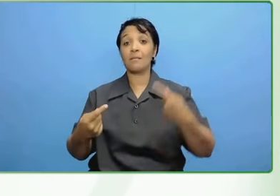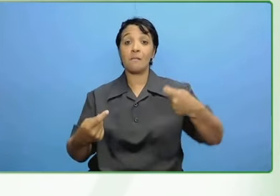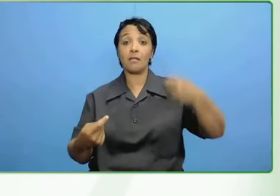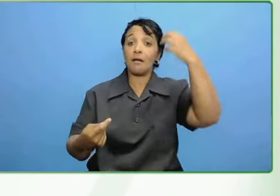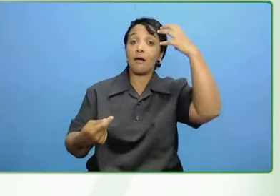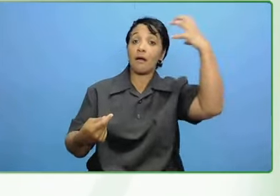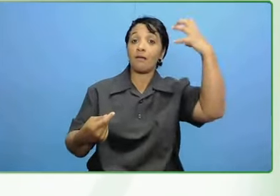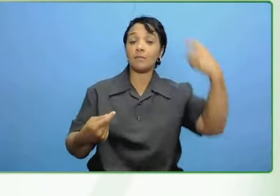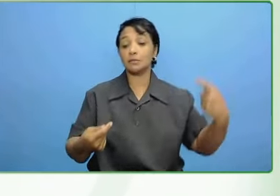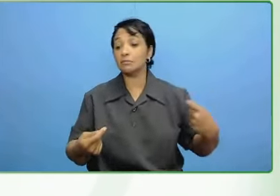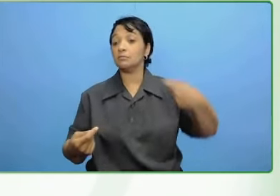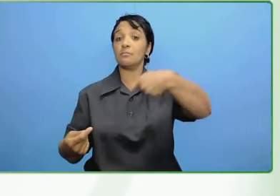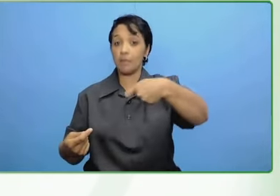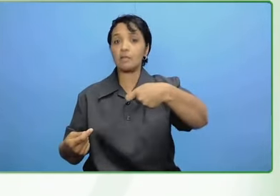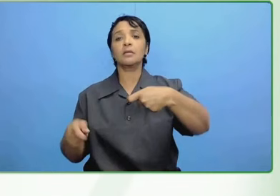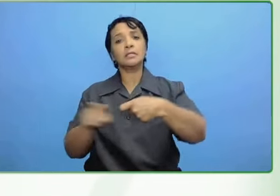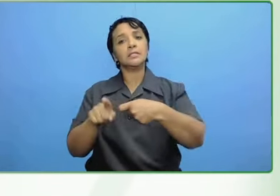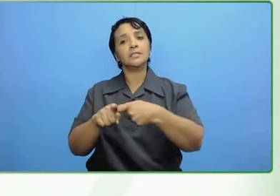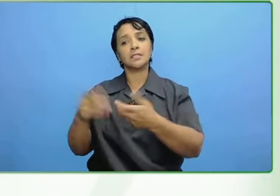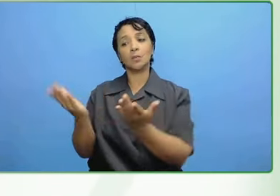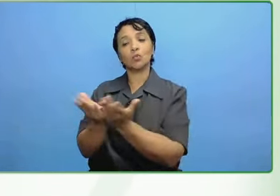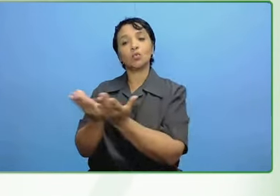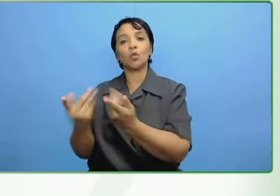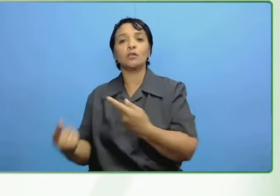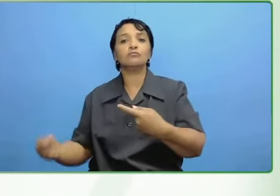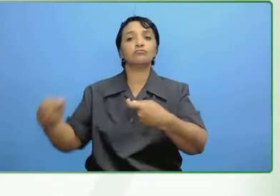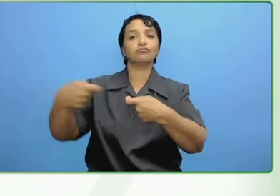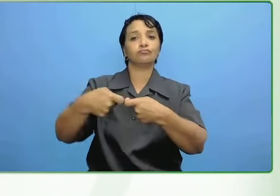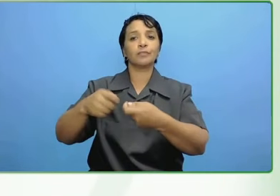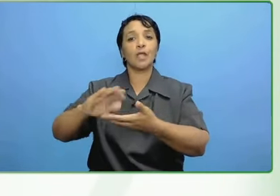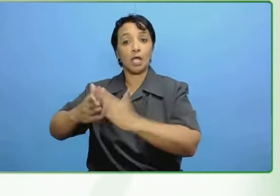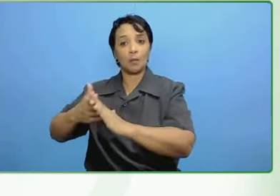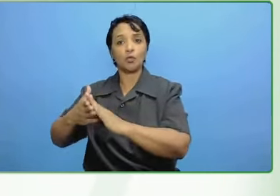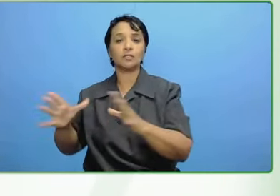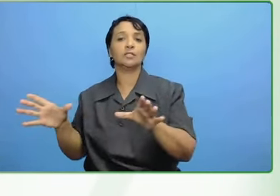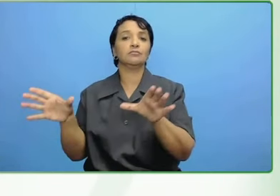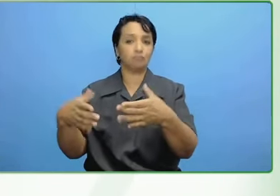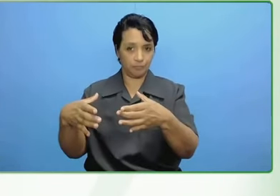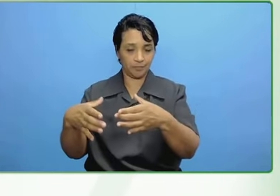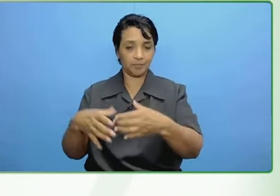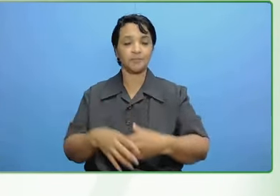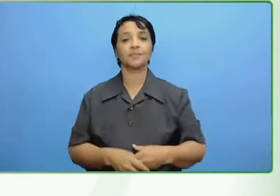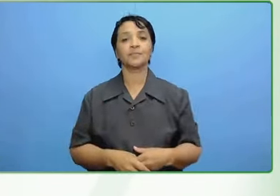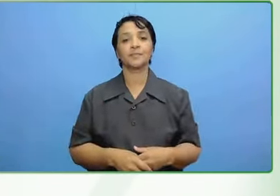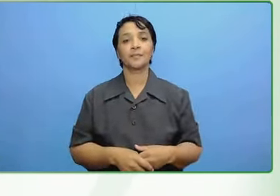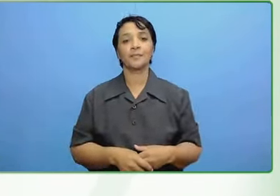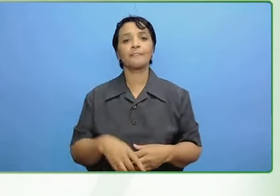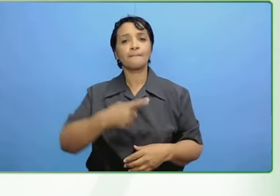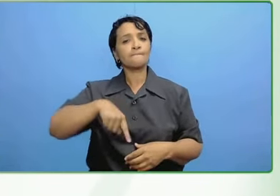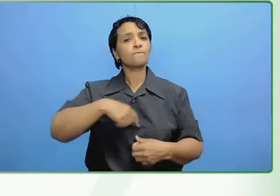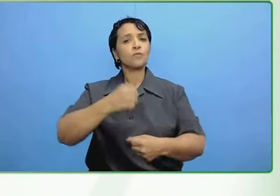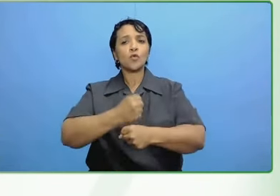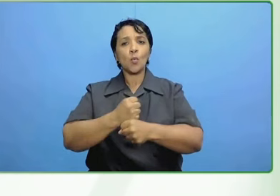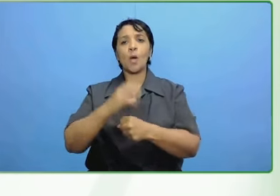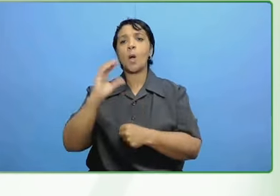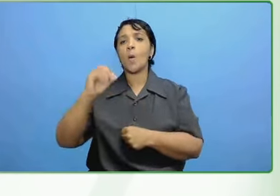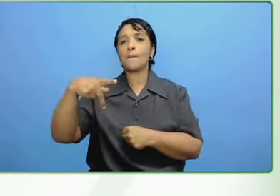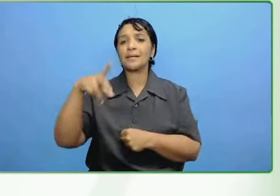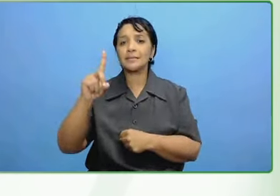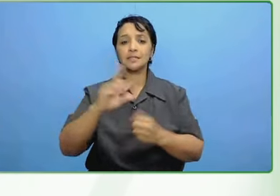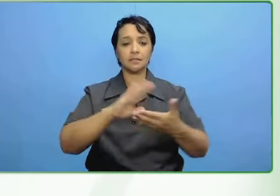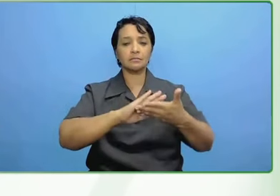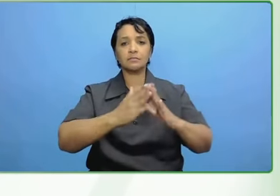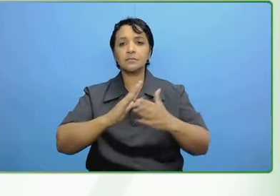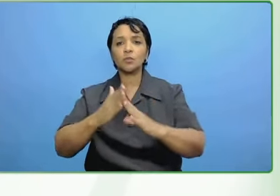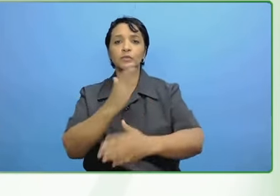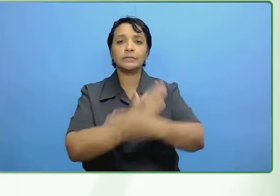government and funding contributions from the community. Continue to work with disability organizations running the SPED schools on an ongoing